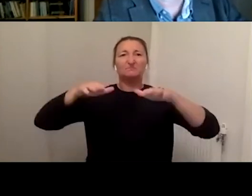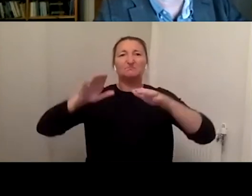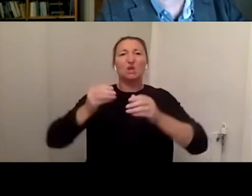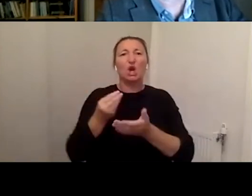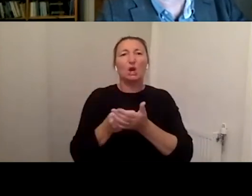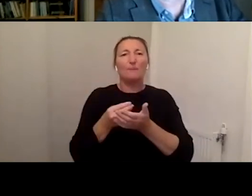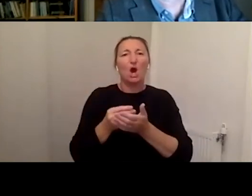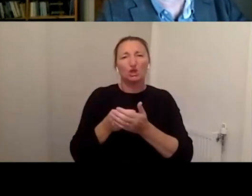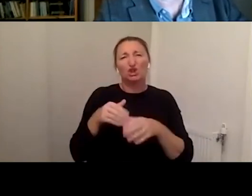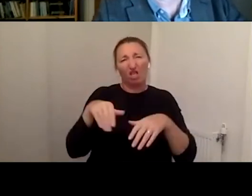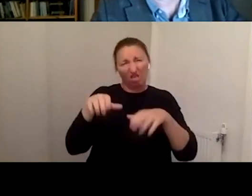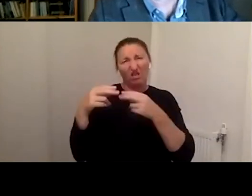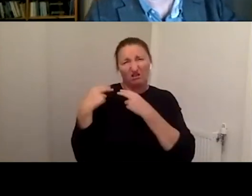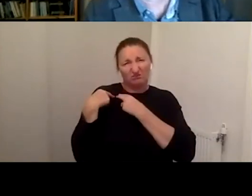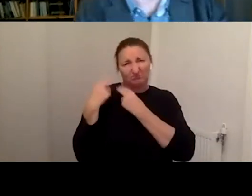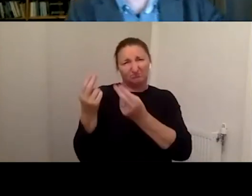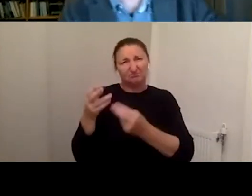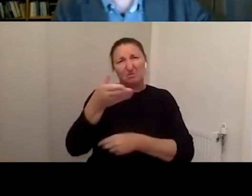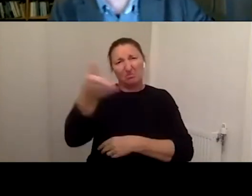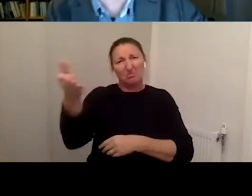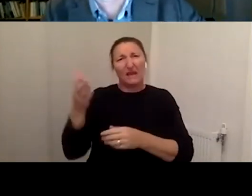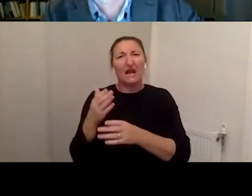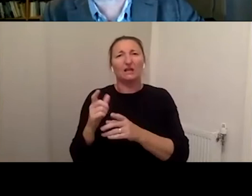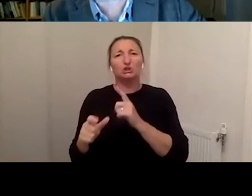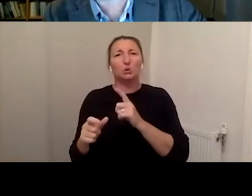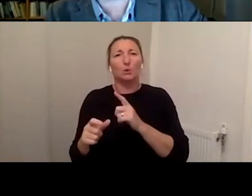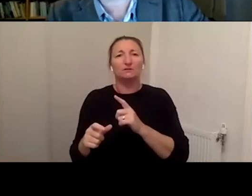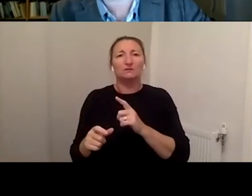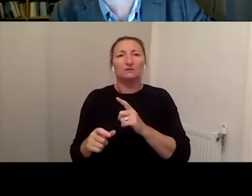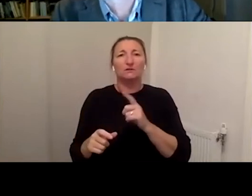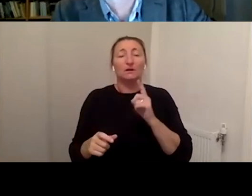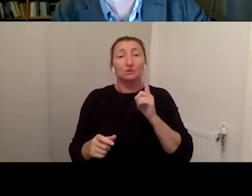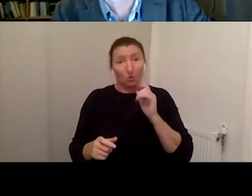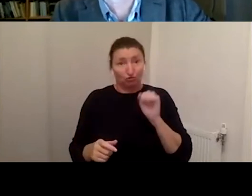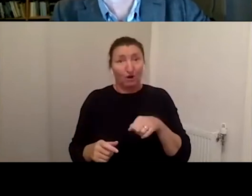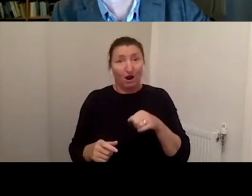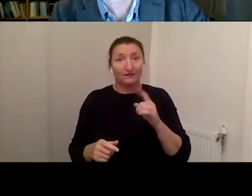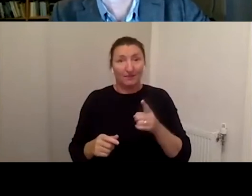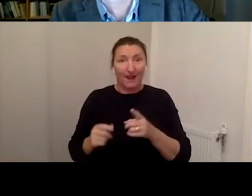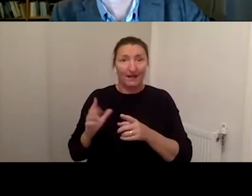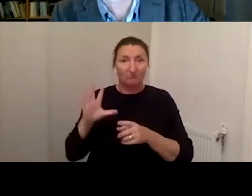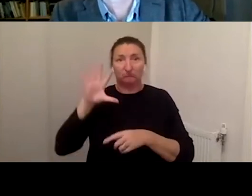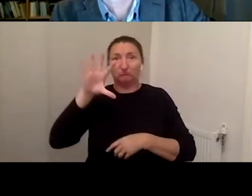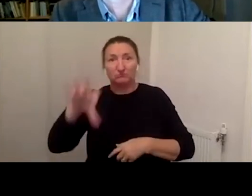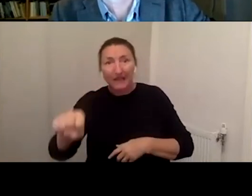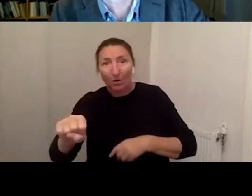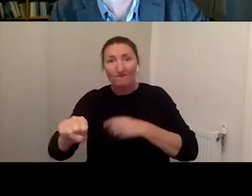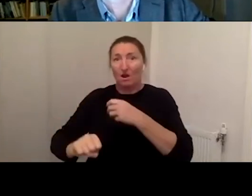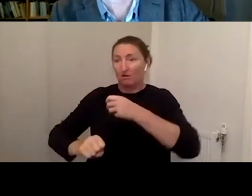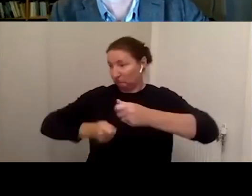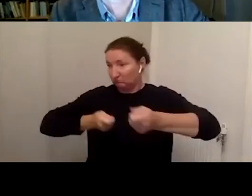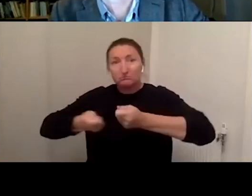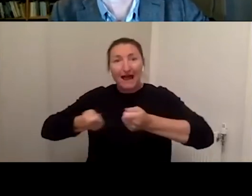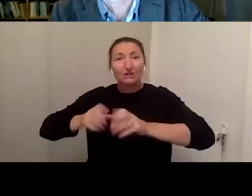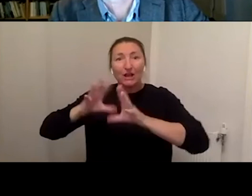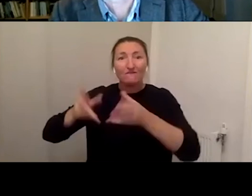on the project, and lo and behold, not only do they take on the project, they build the project, they maintain the project, they sort of manage the project, and the community are left again